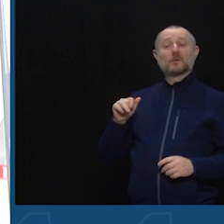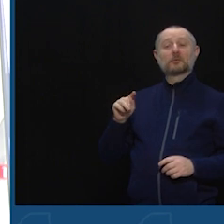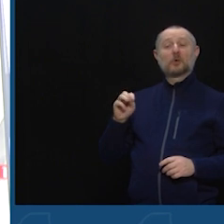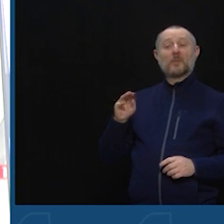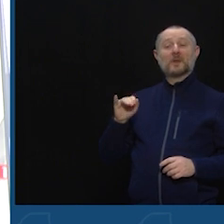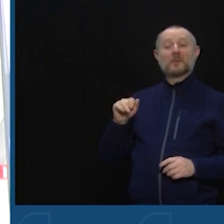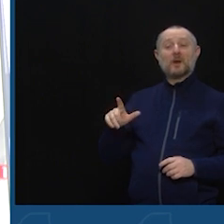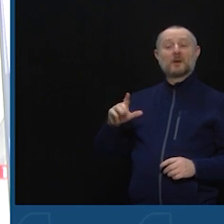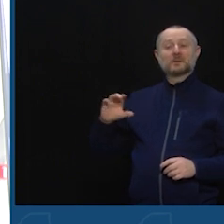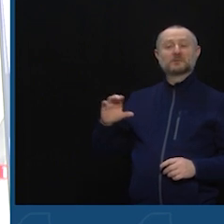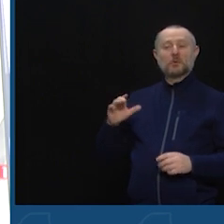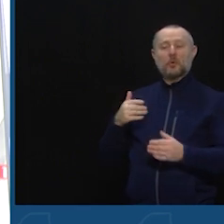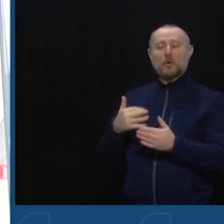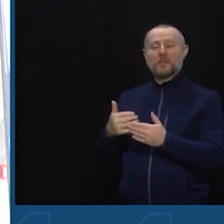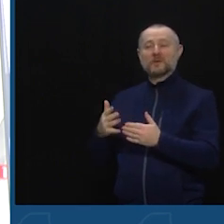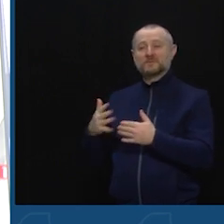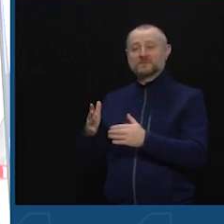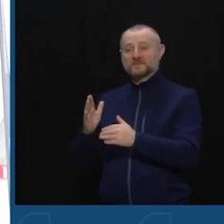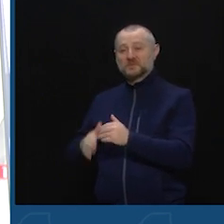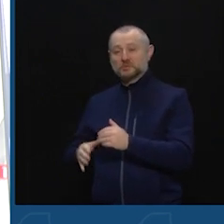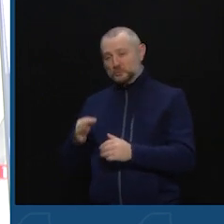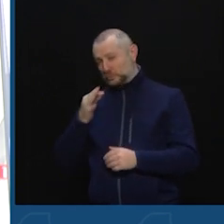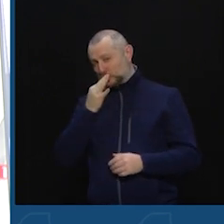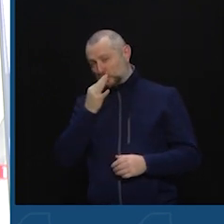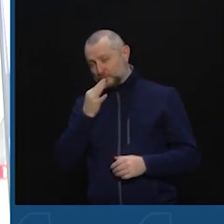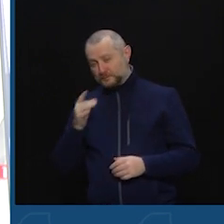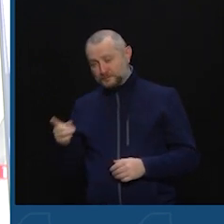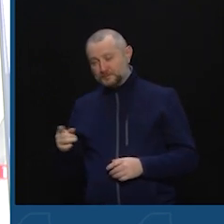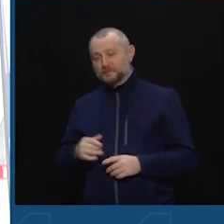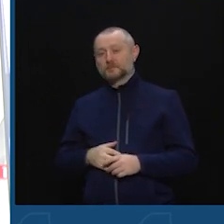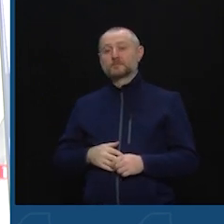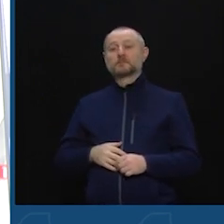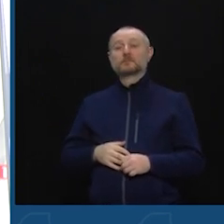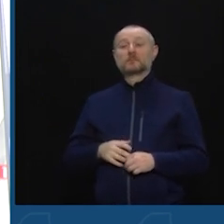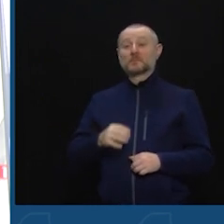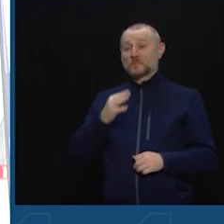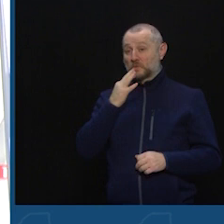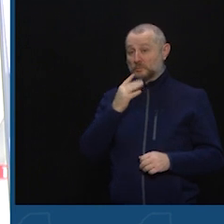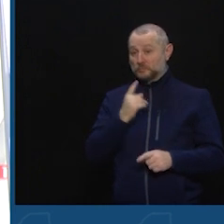soon. Coming soon, Madam Governor.